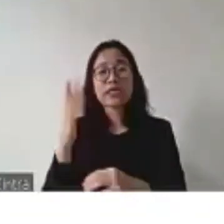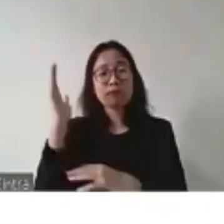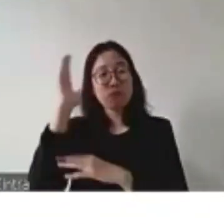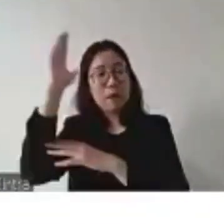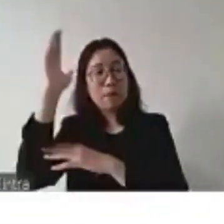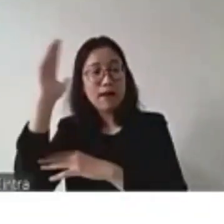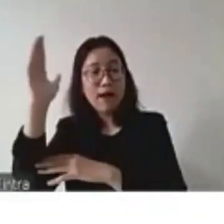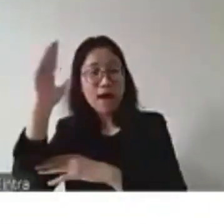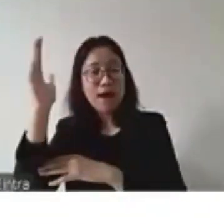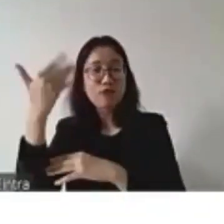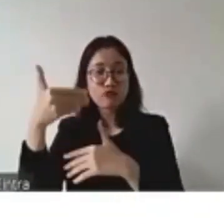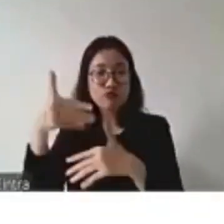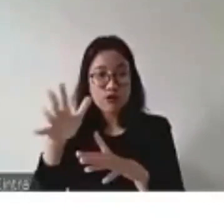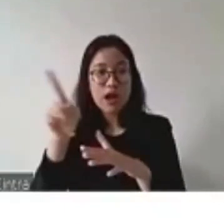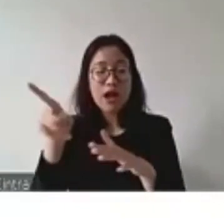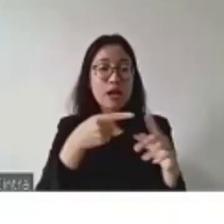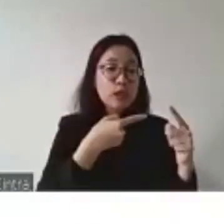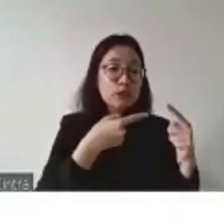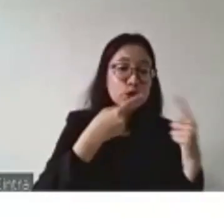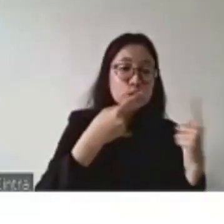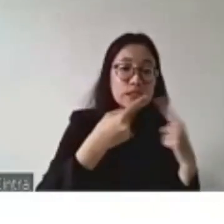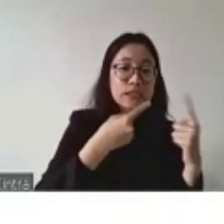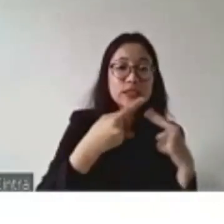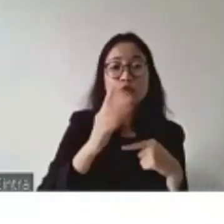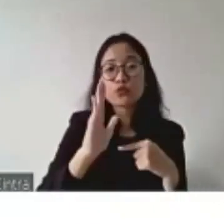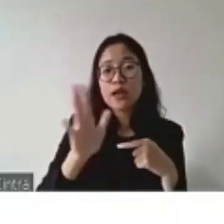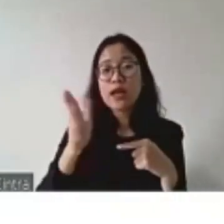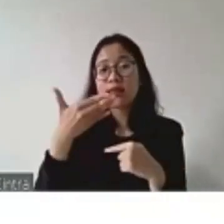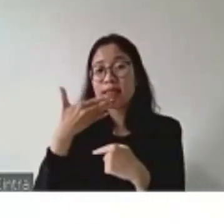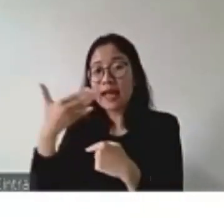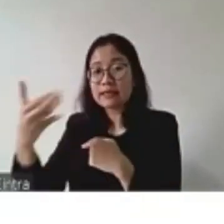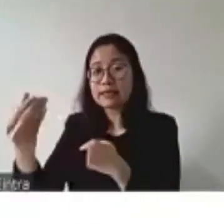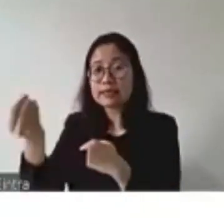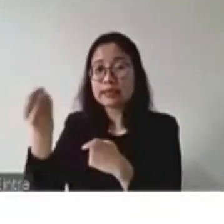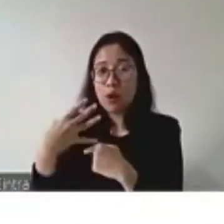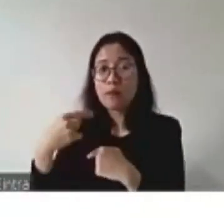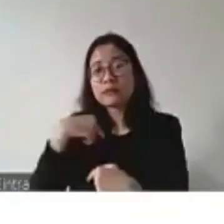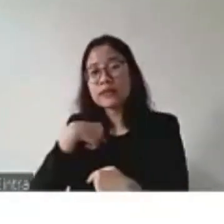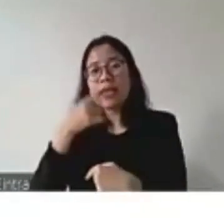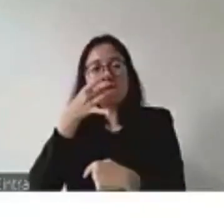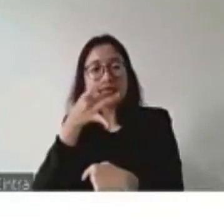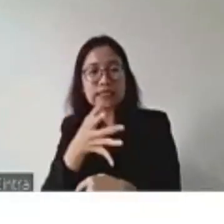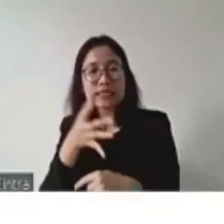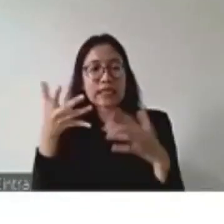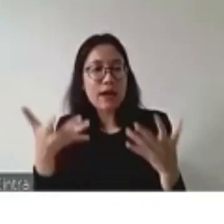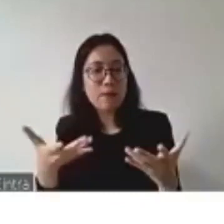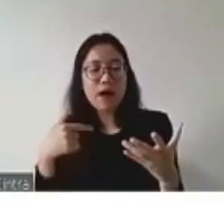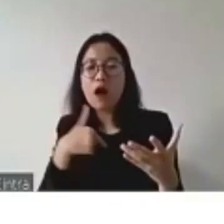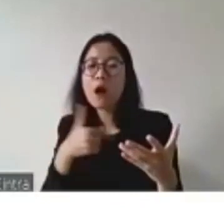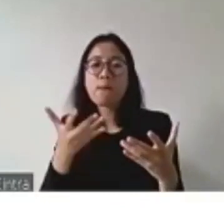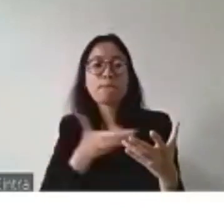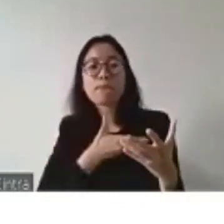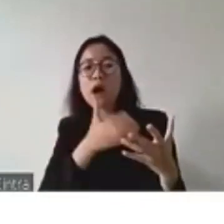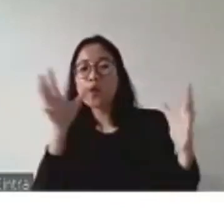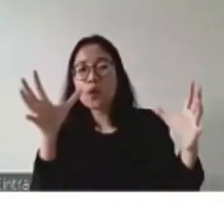allow me to summarize the key points of the discussion, but